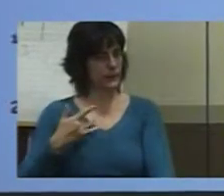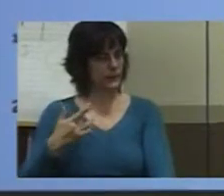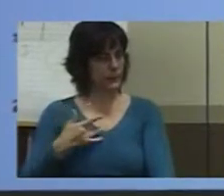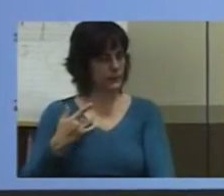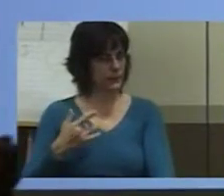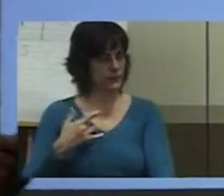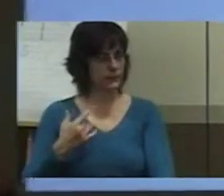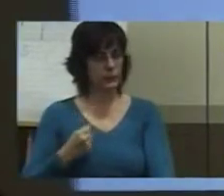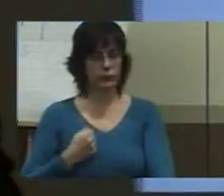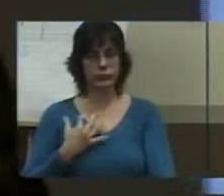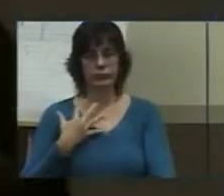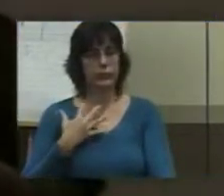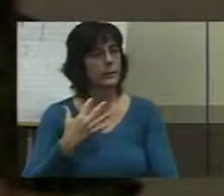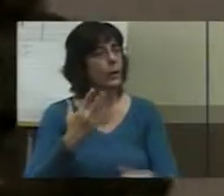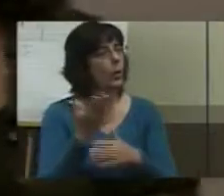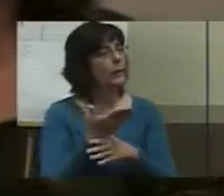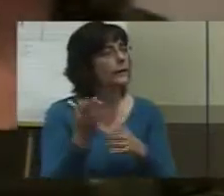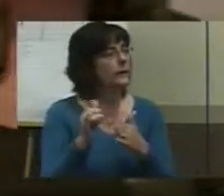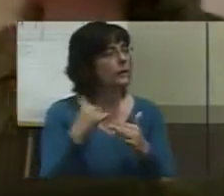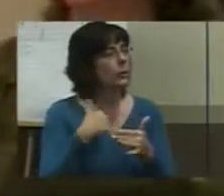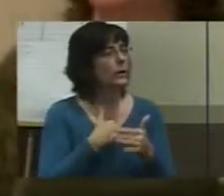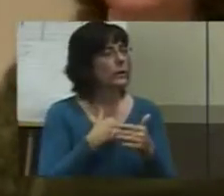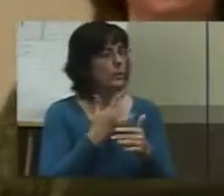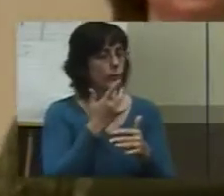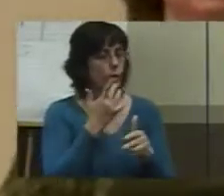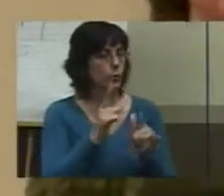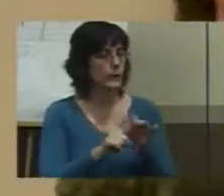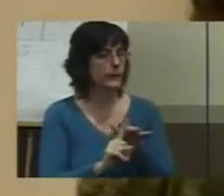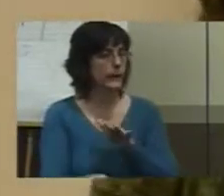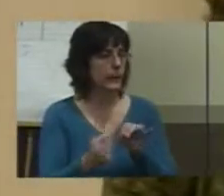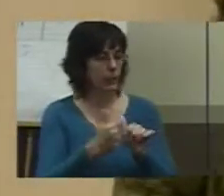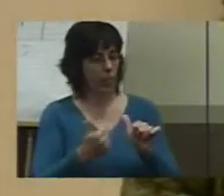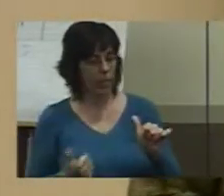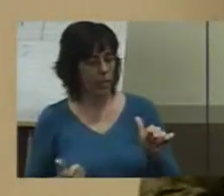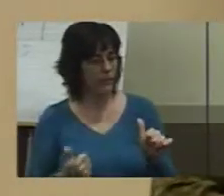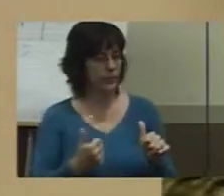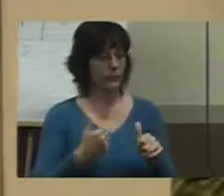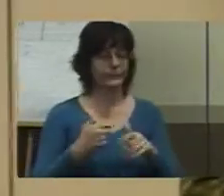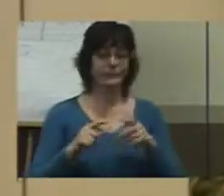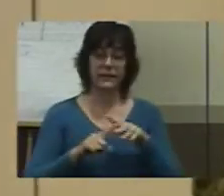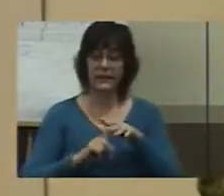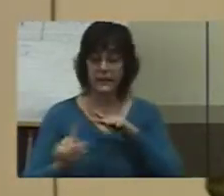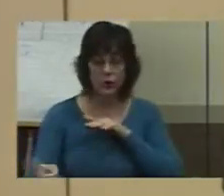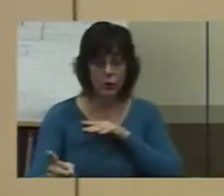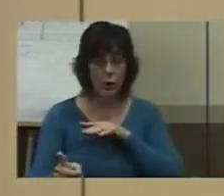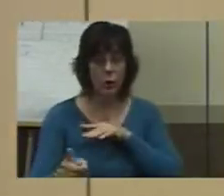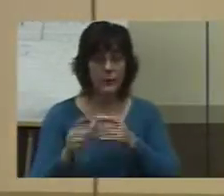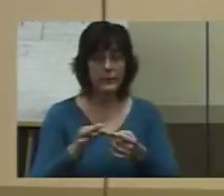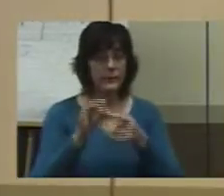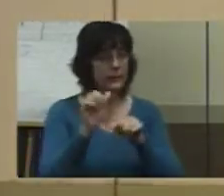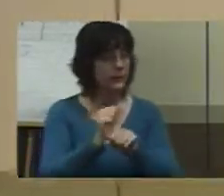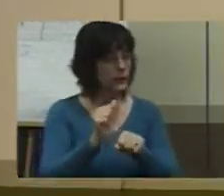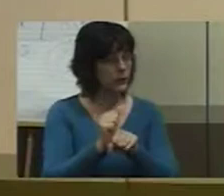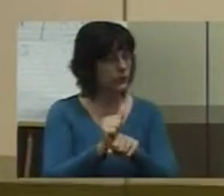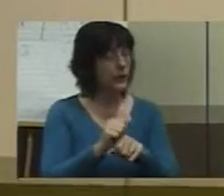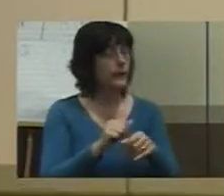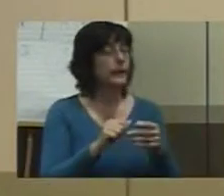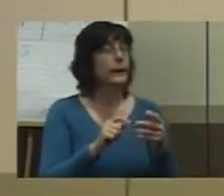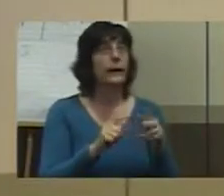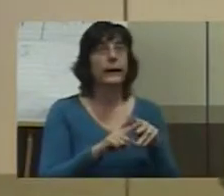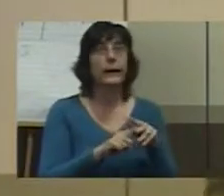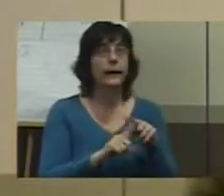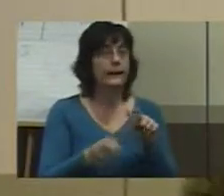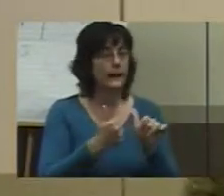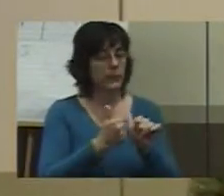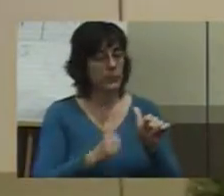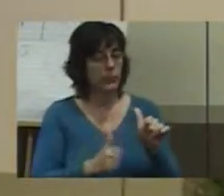sensory reason. Or what are the things we want to escape? Okay? We want to escape specific tasks. We want to